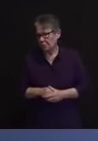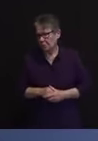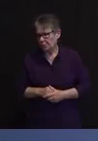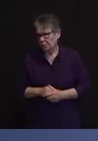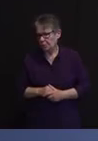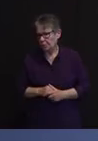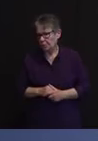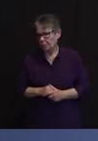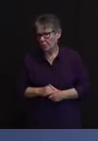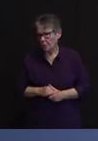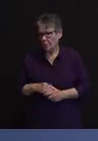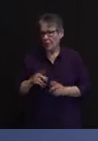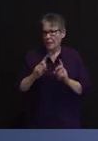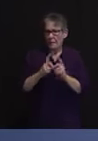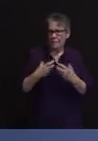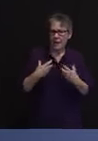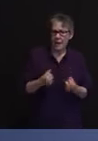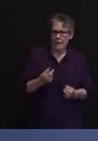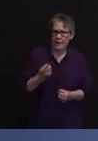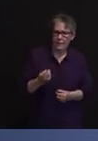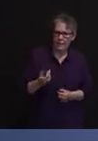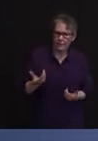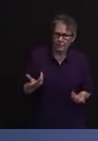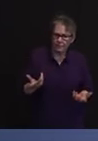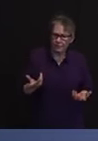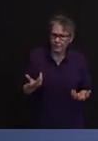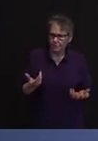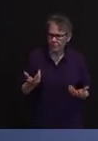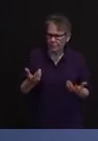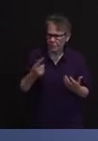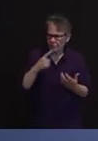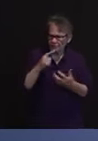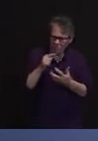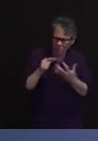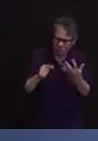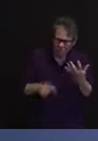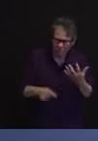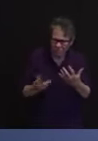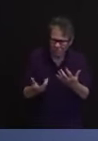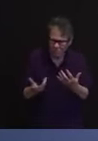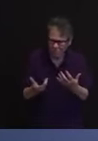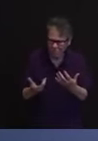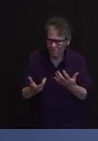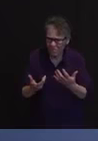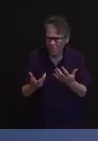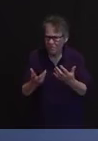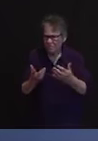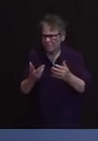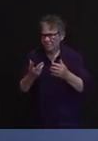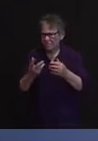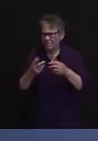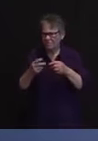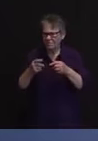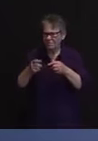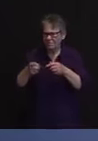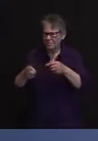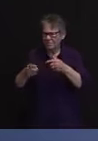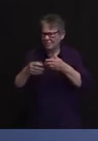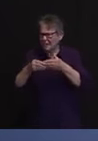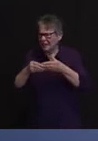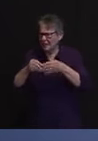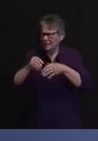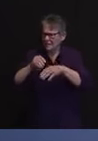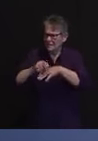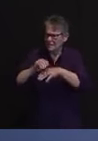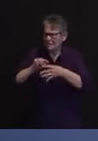together guidelines. That was in our original plan for a surge. That's why we put together a professional